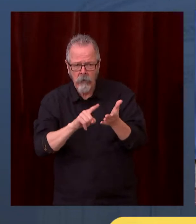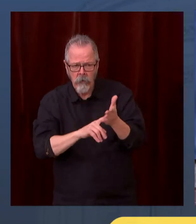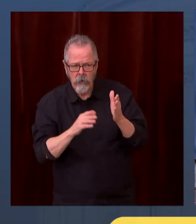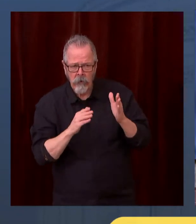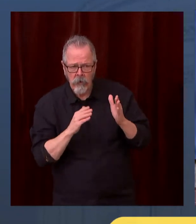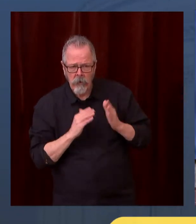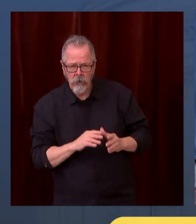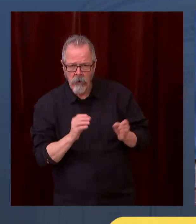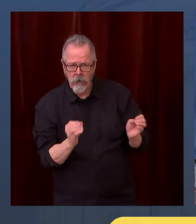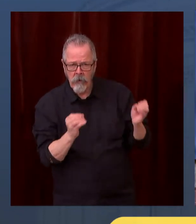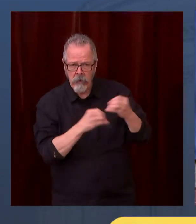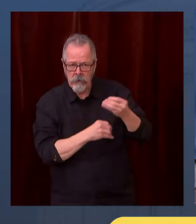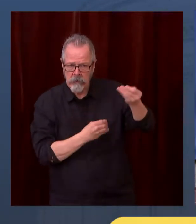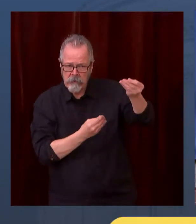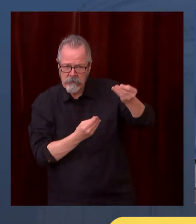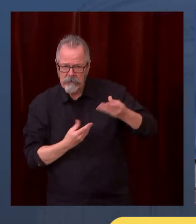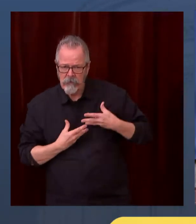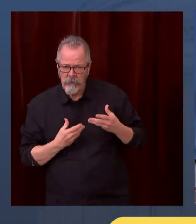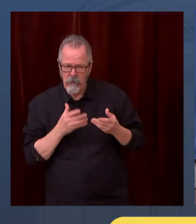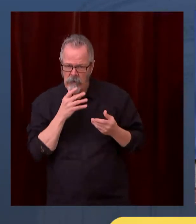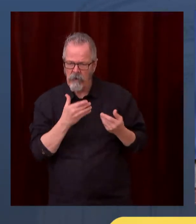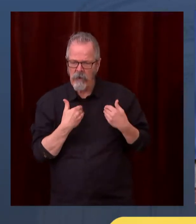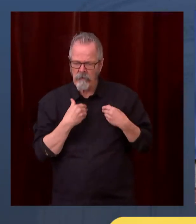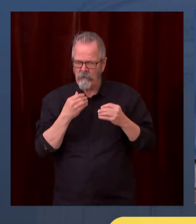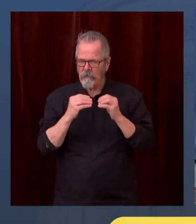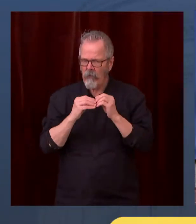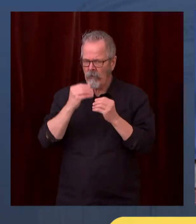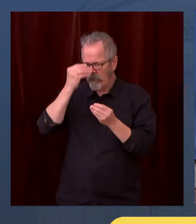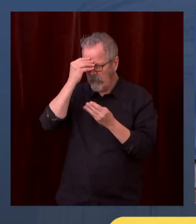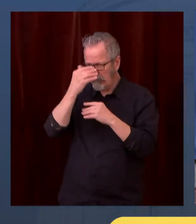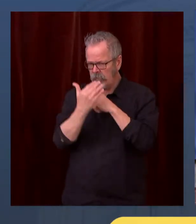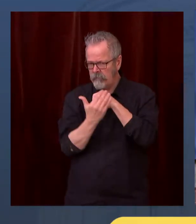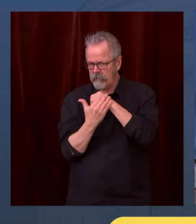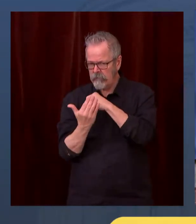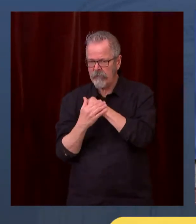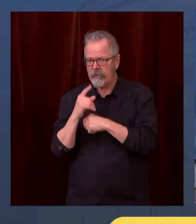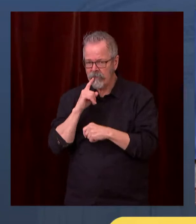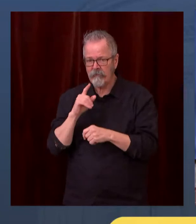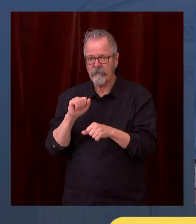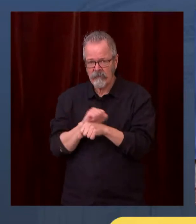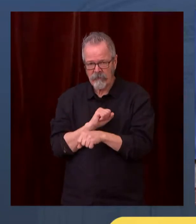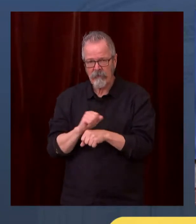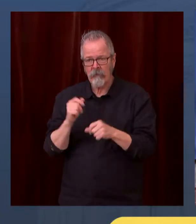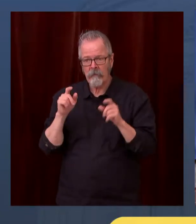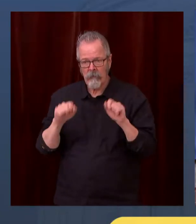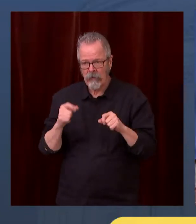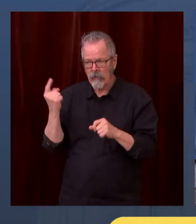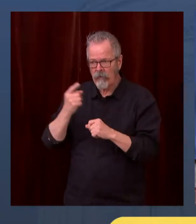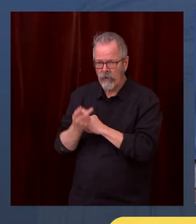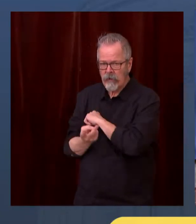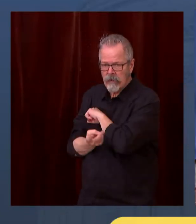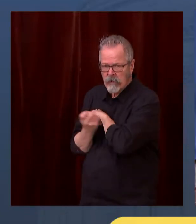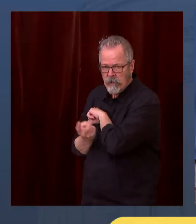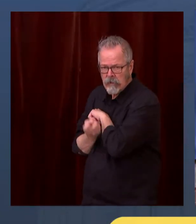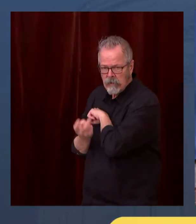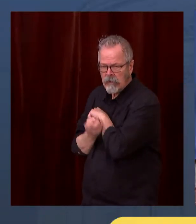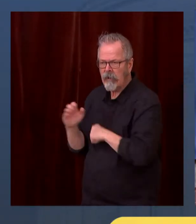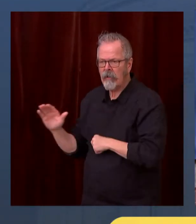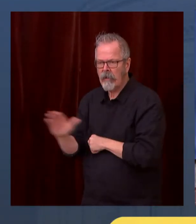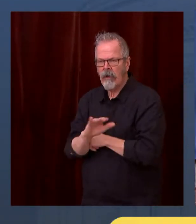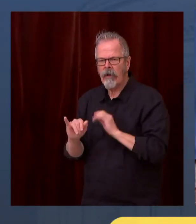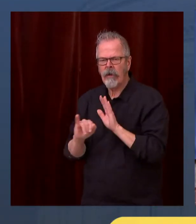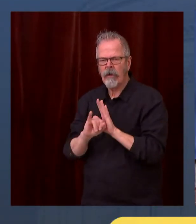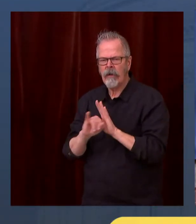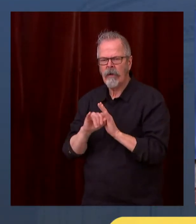provide individual notification to the individuals whose identity may have been compromised. They